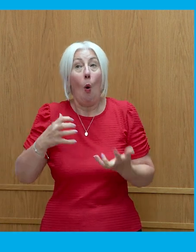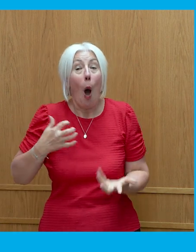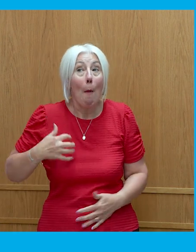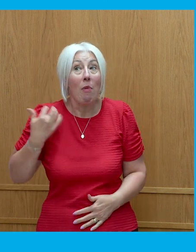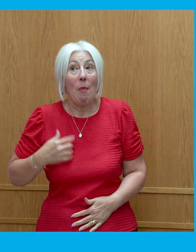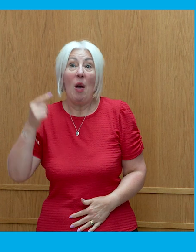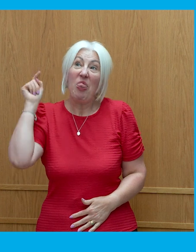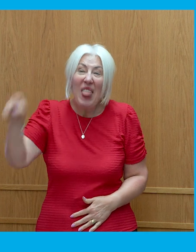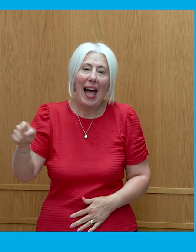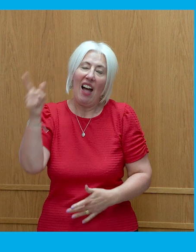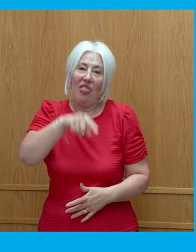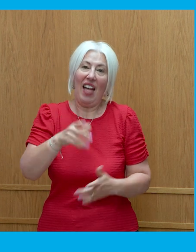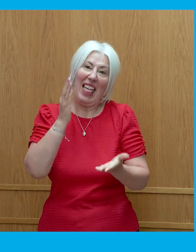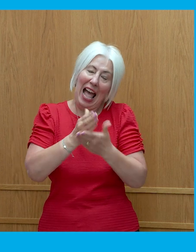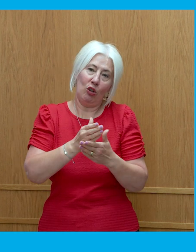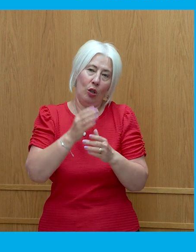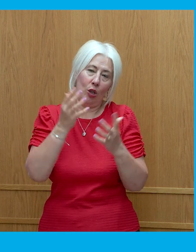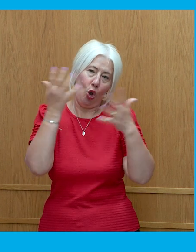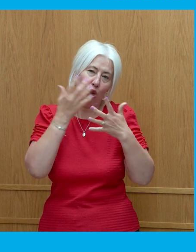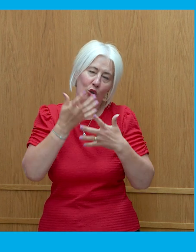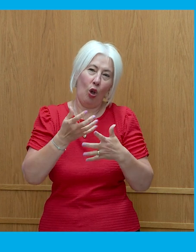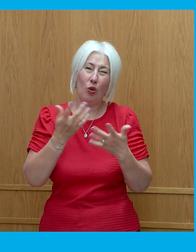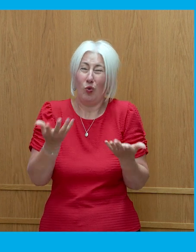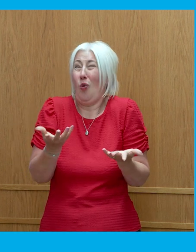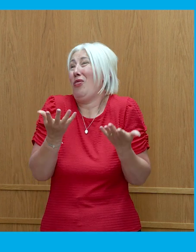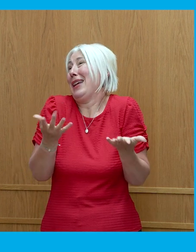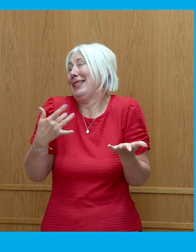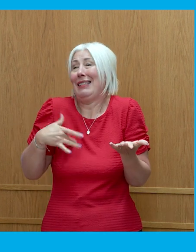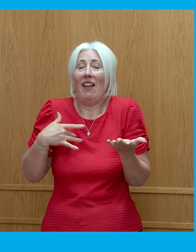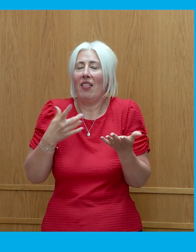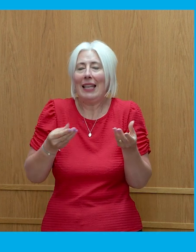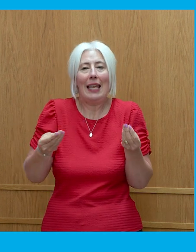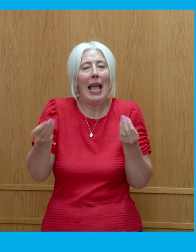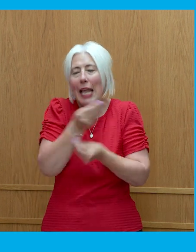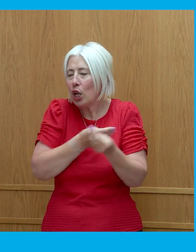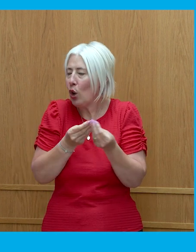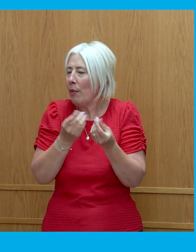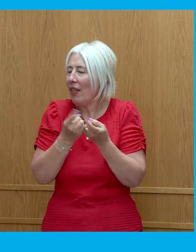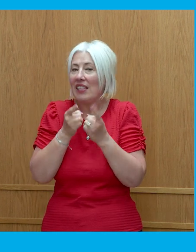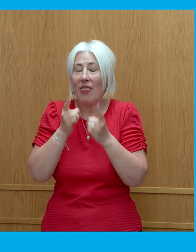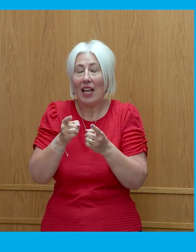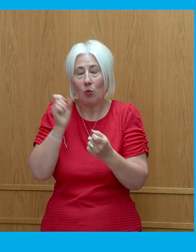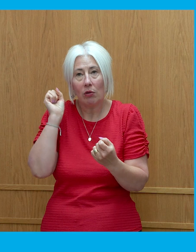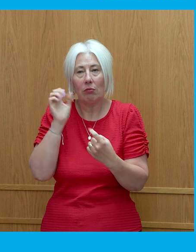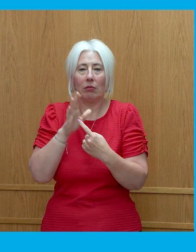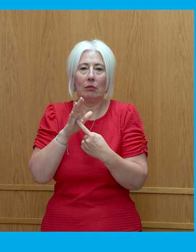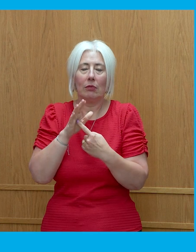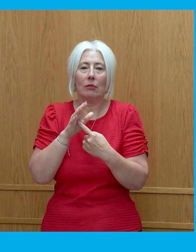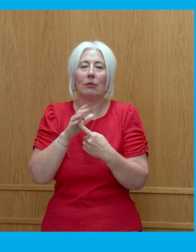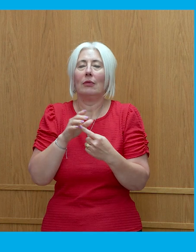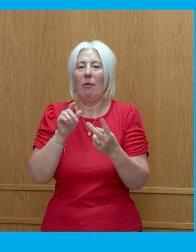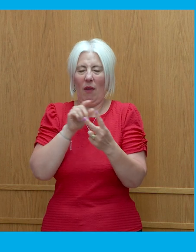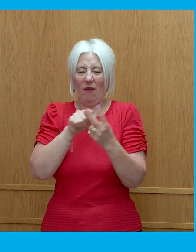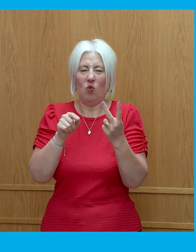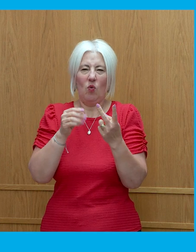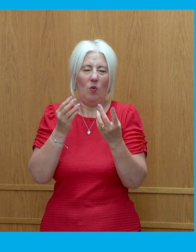point here is there's brute force, like real life economic things that dominate people's existence. So I want to talk about a couple other things that